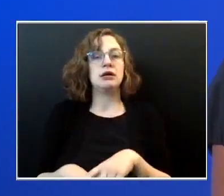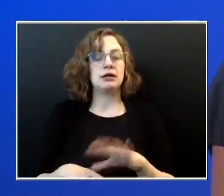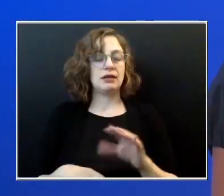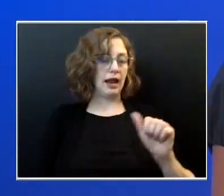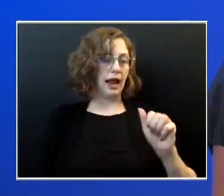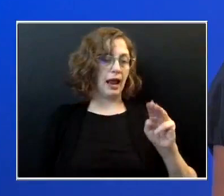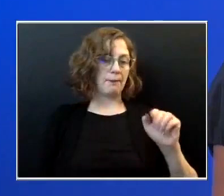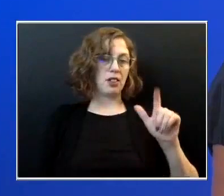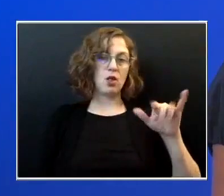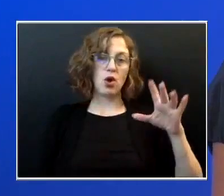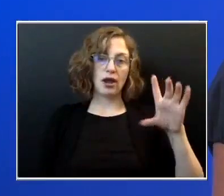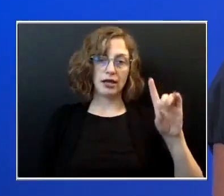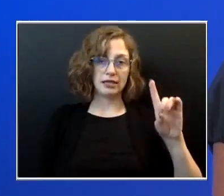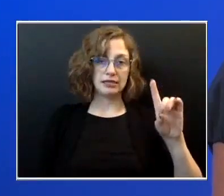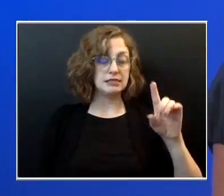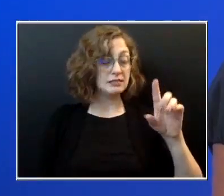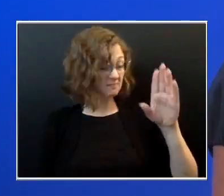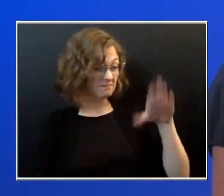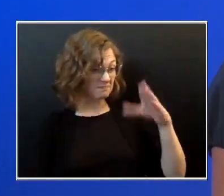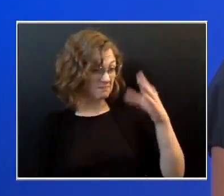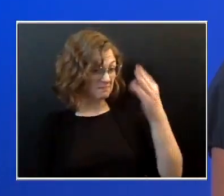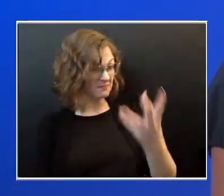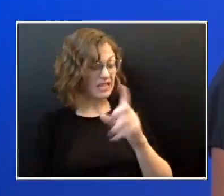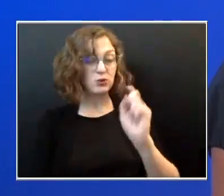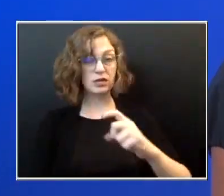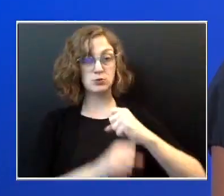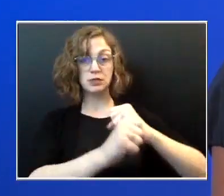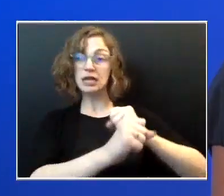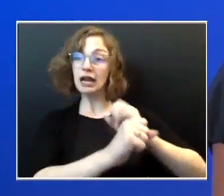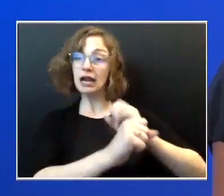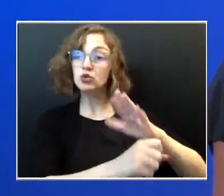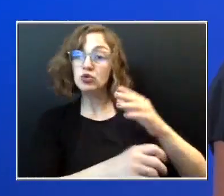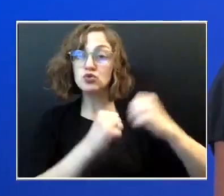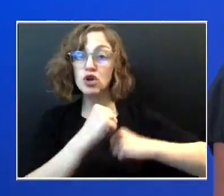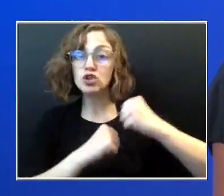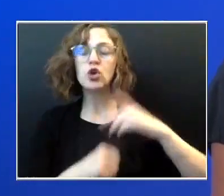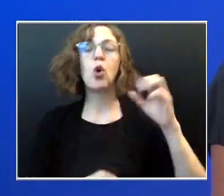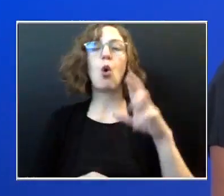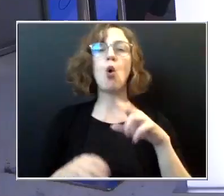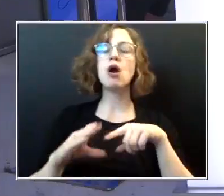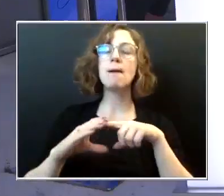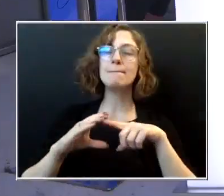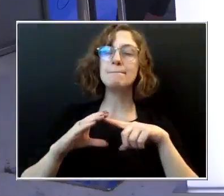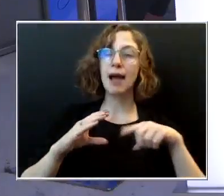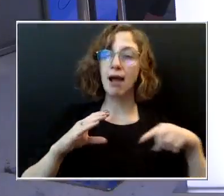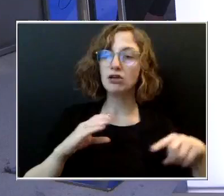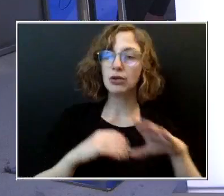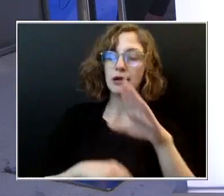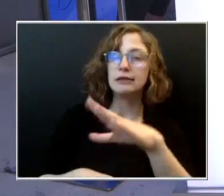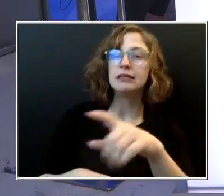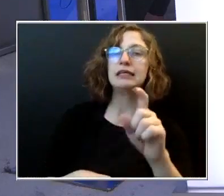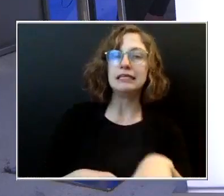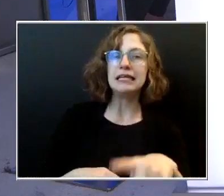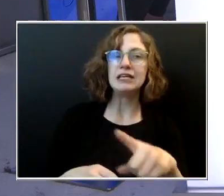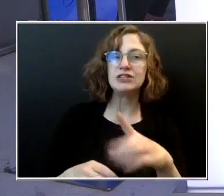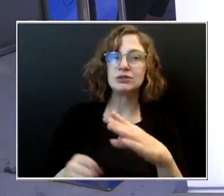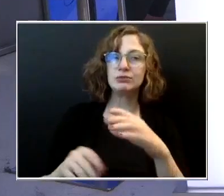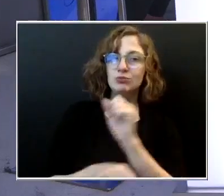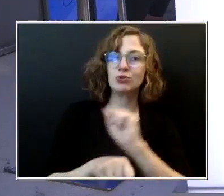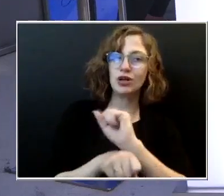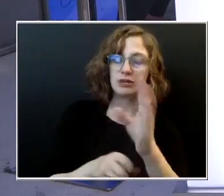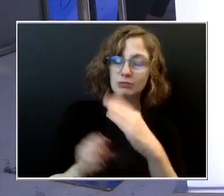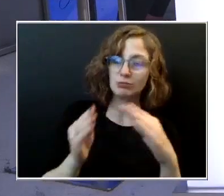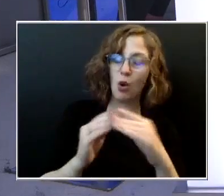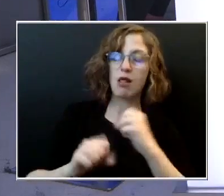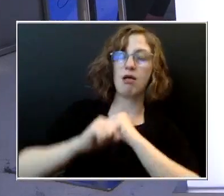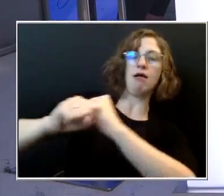to signal the mitochondria that they need to activate and do more work for the brain. That is. Go ahead. I heard you were going to say something. Just to feed off what